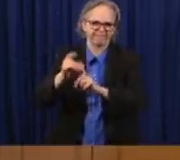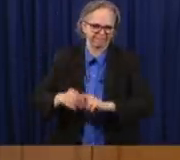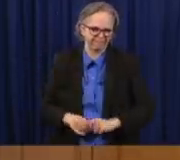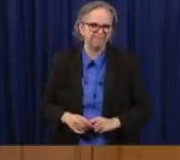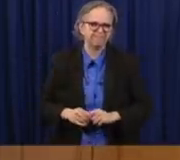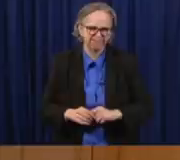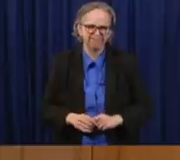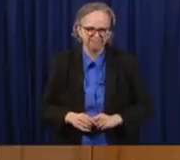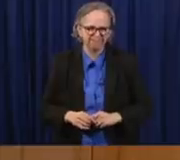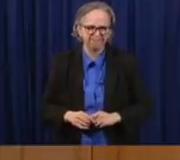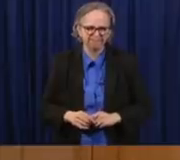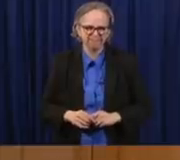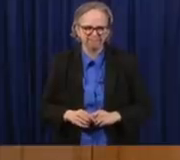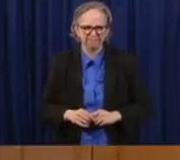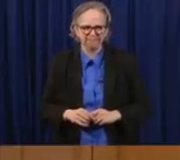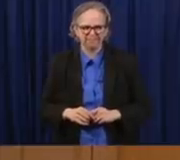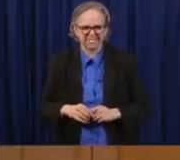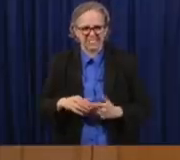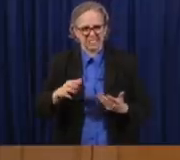had over